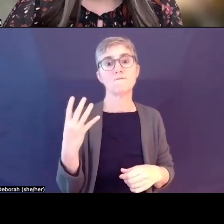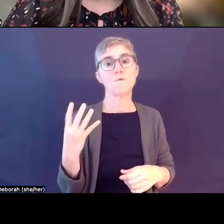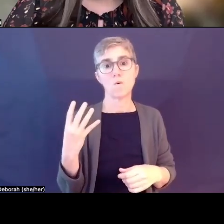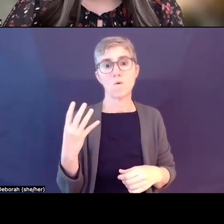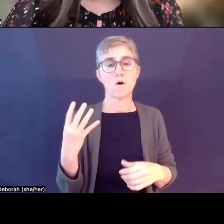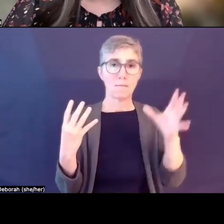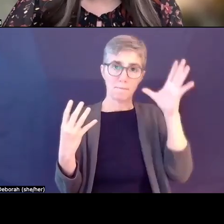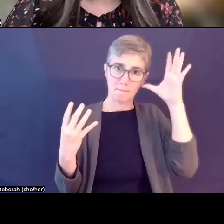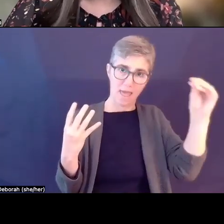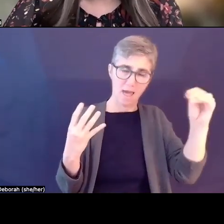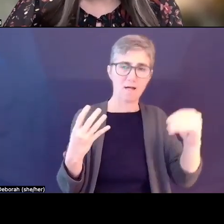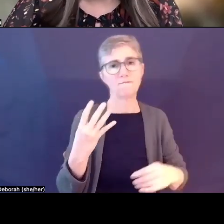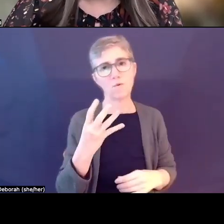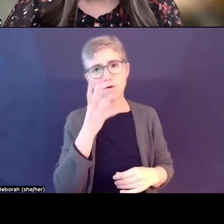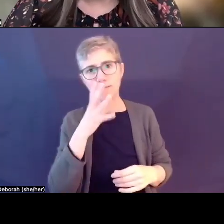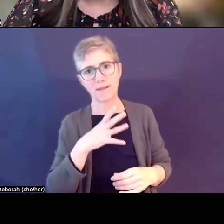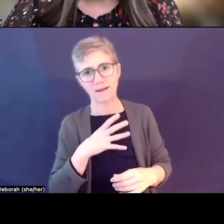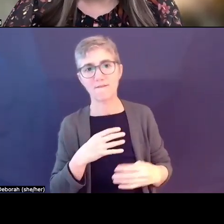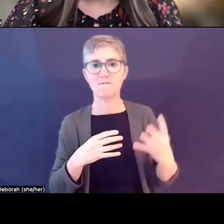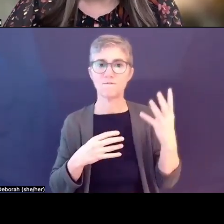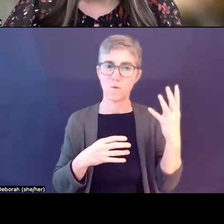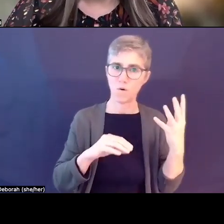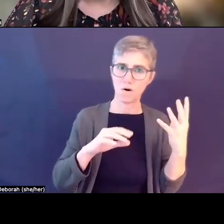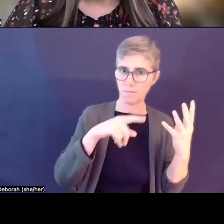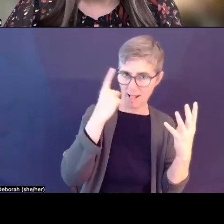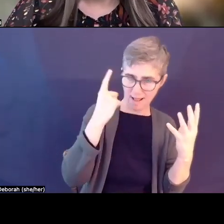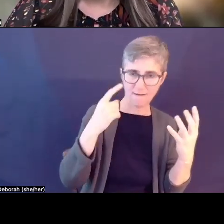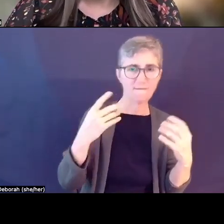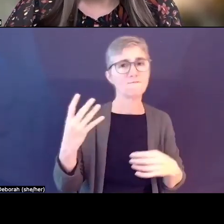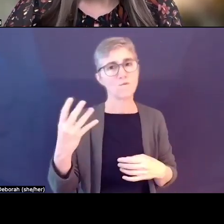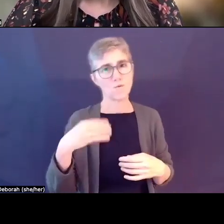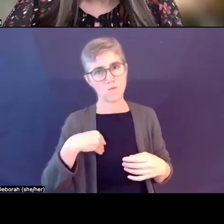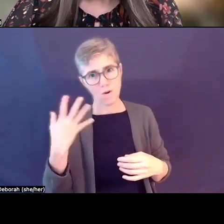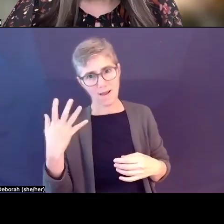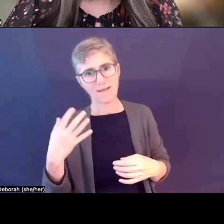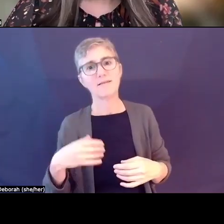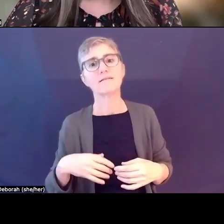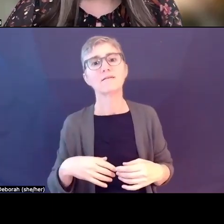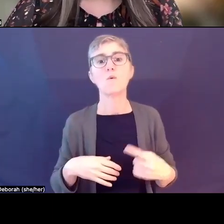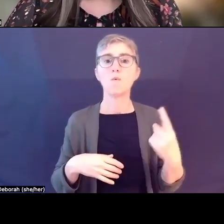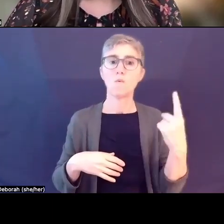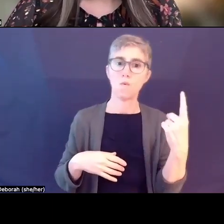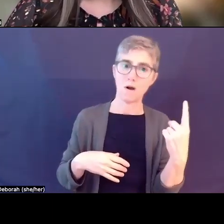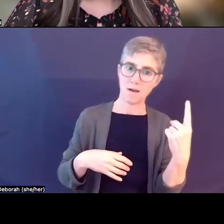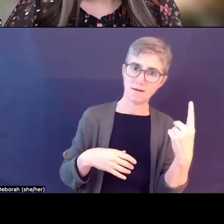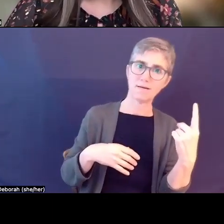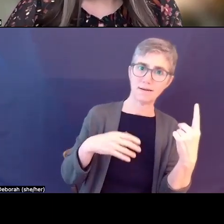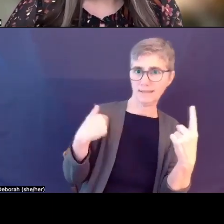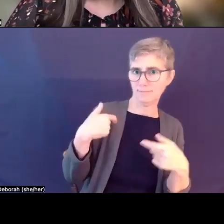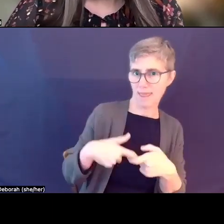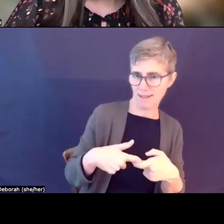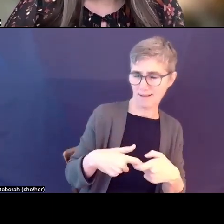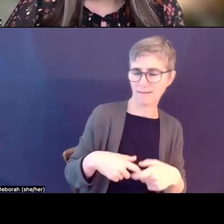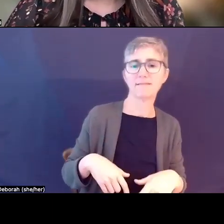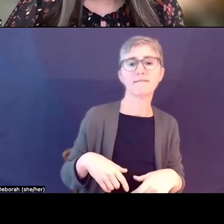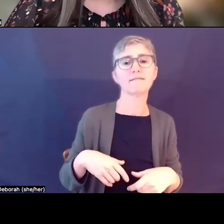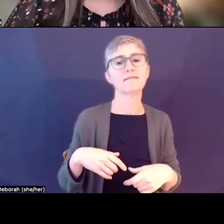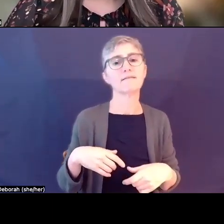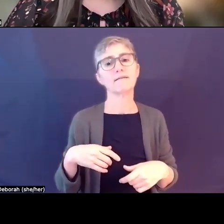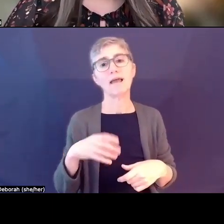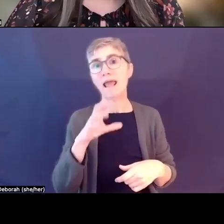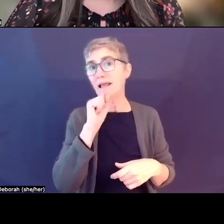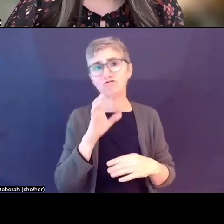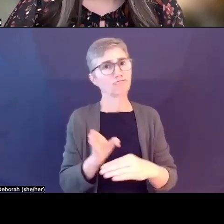as female, 4 identify as African American, and 4 identify as white. 1 identifies as Hispanic Latino. Their